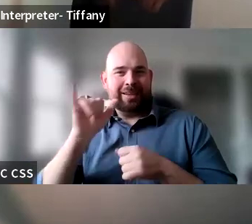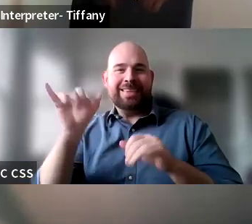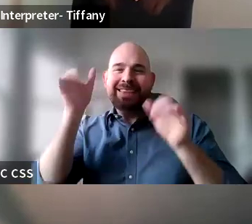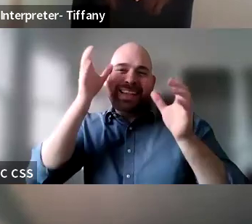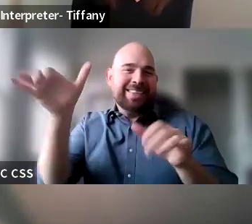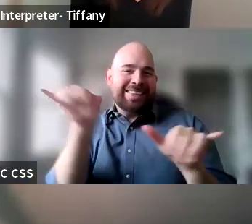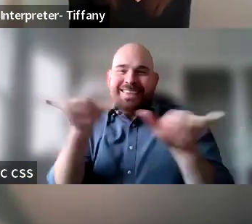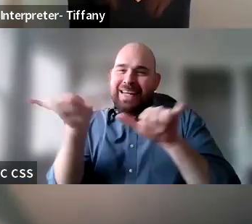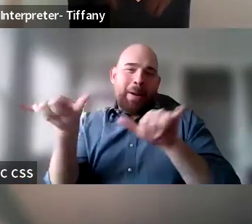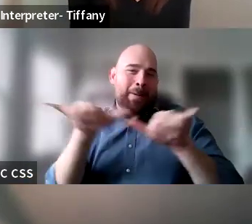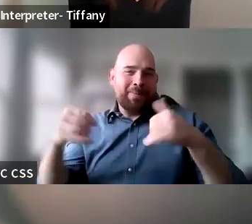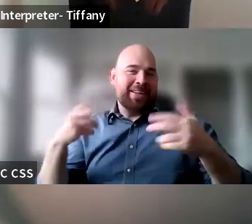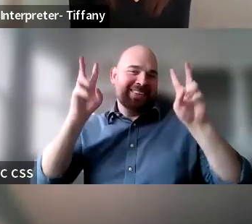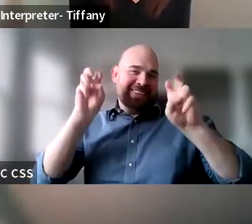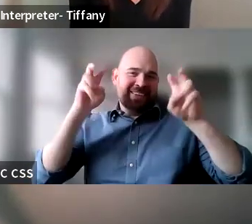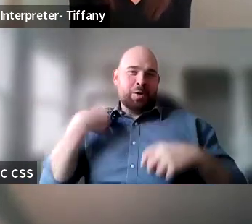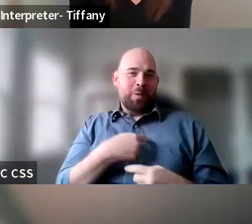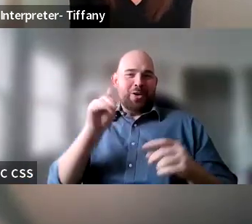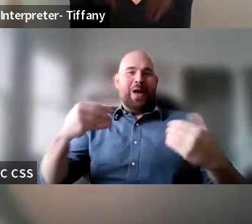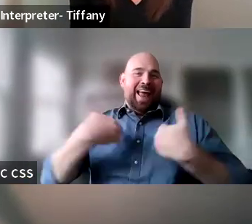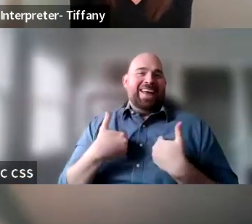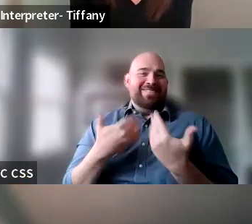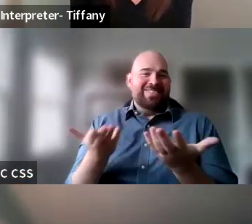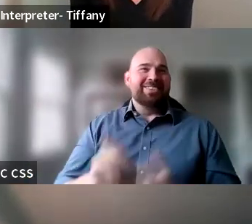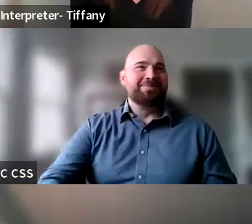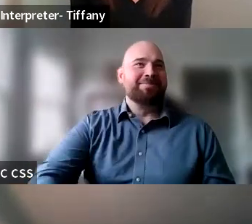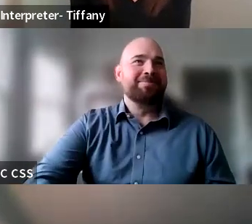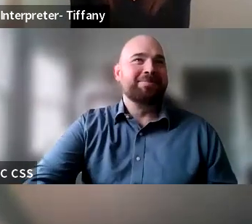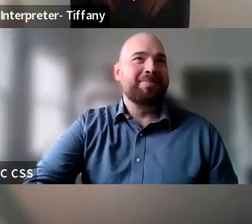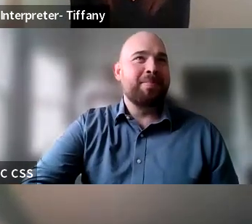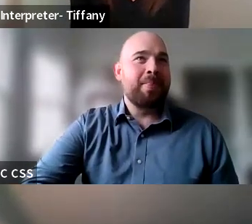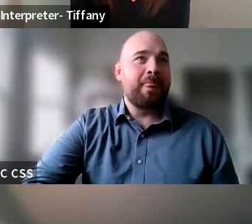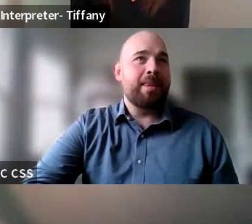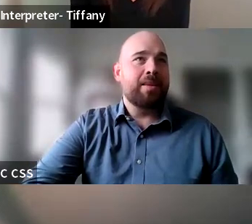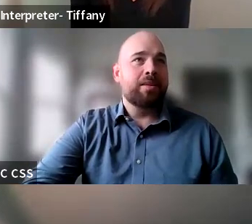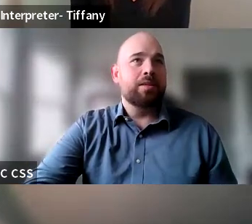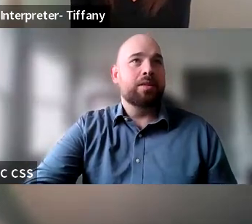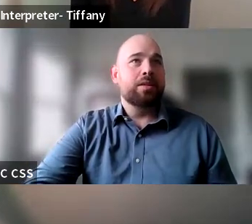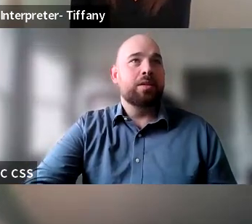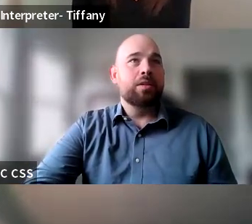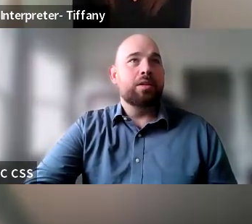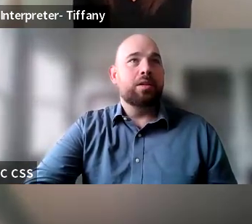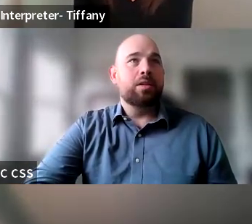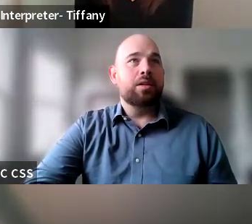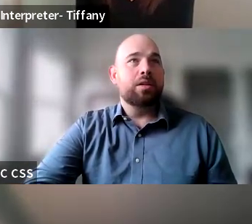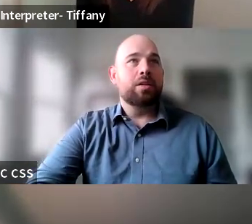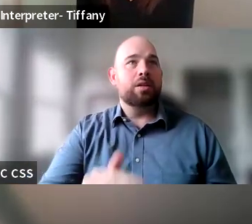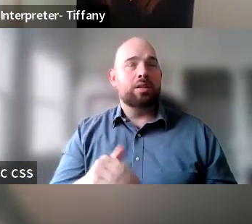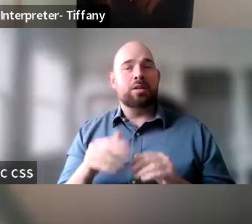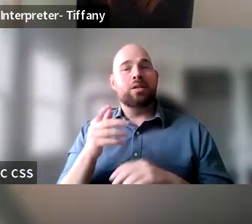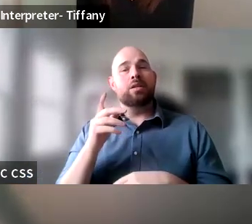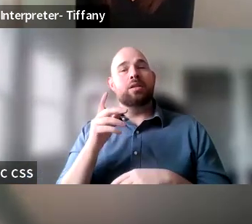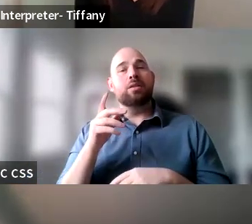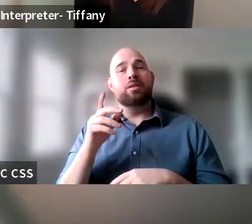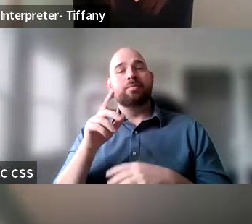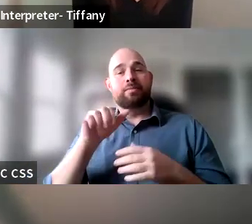Out. So it's kind of a similar concept. So we do have those emotions and that inner voice just like everyone